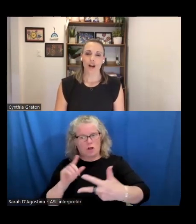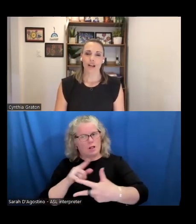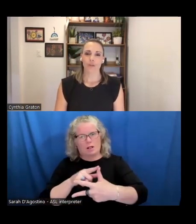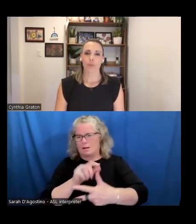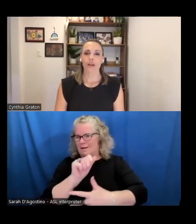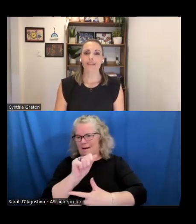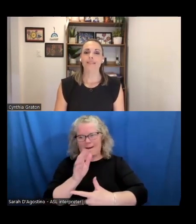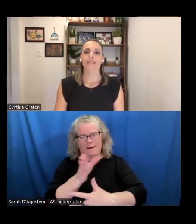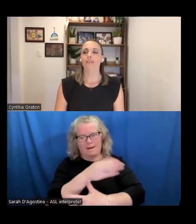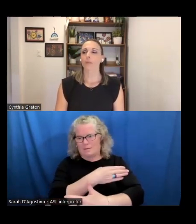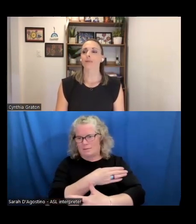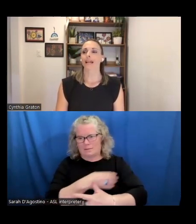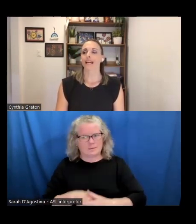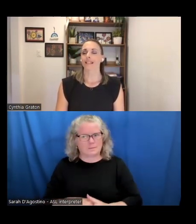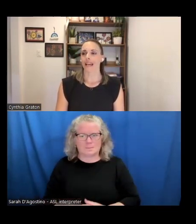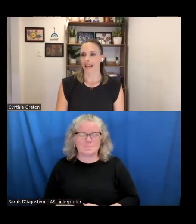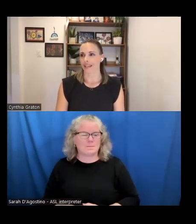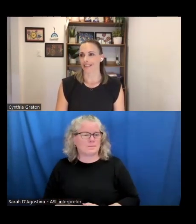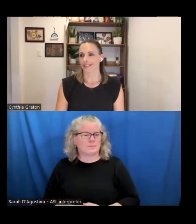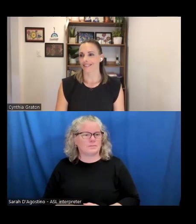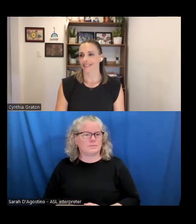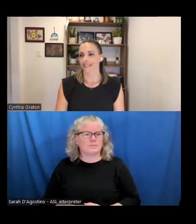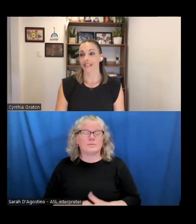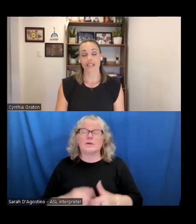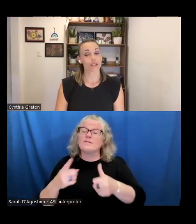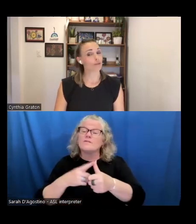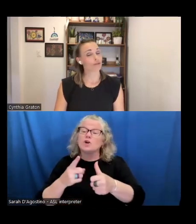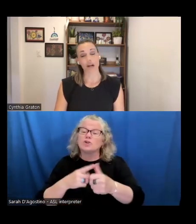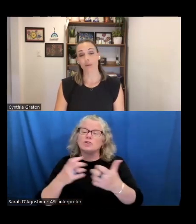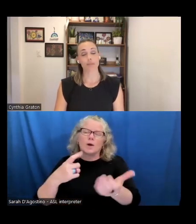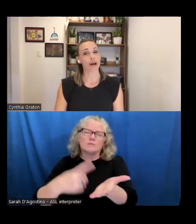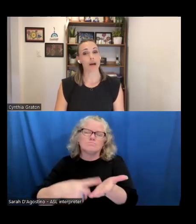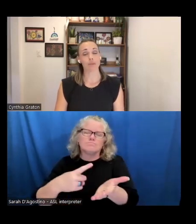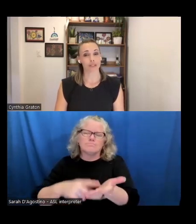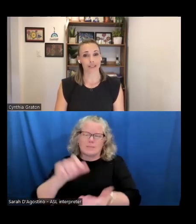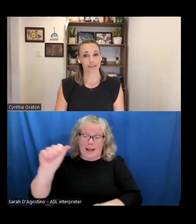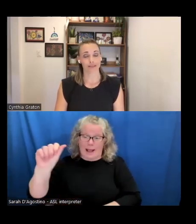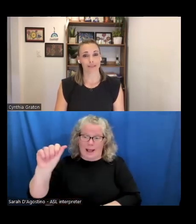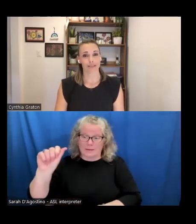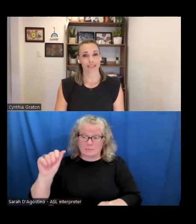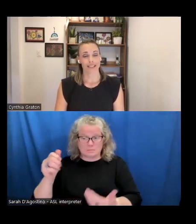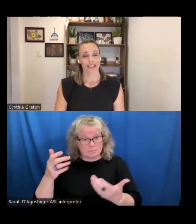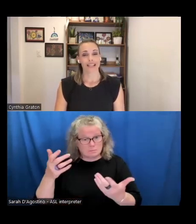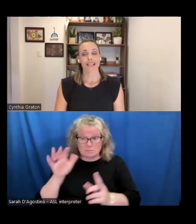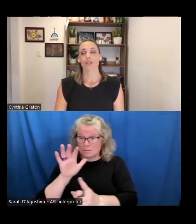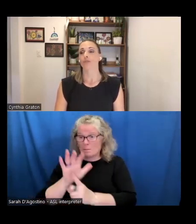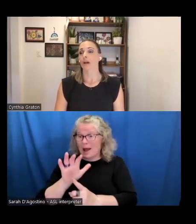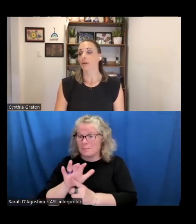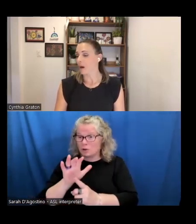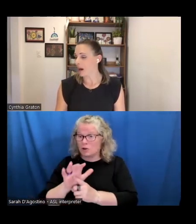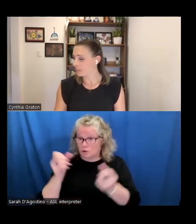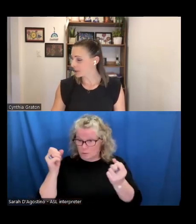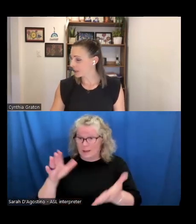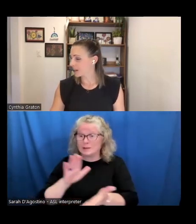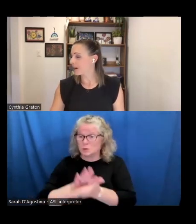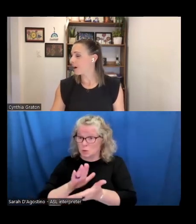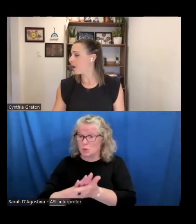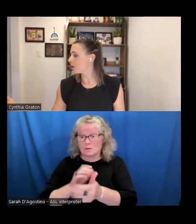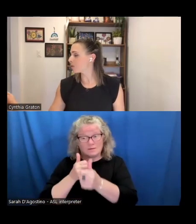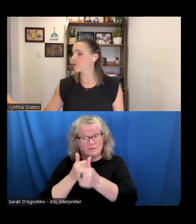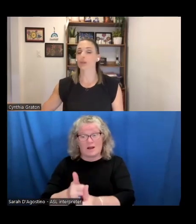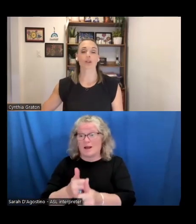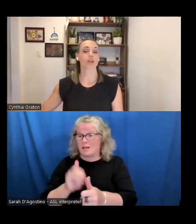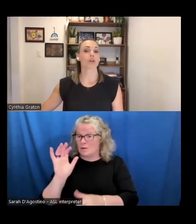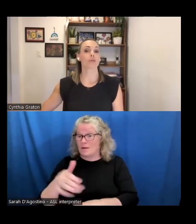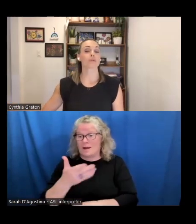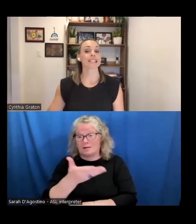Let's start with the Plan A. Still very popular. It's very popular